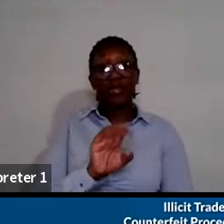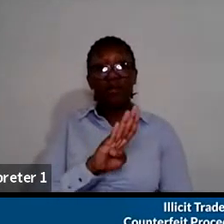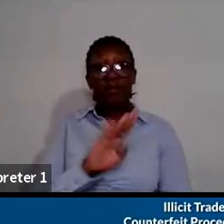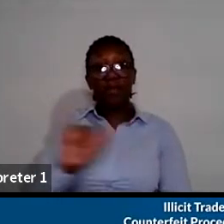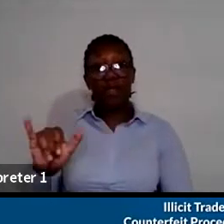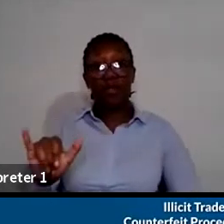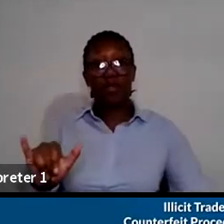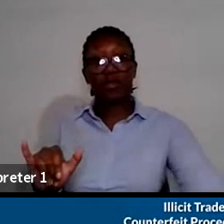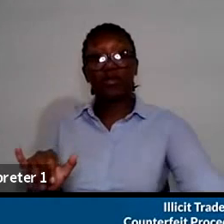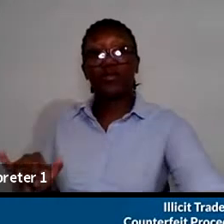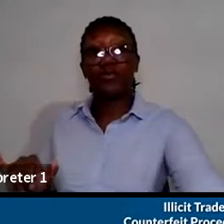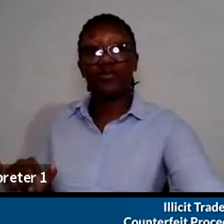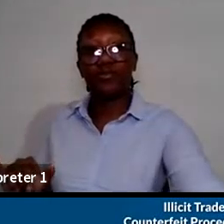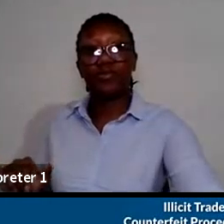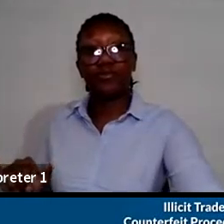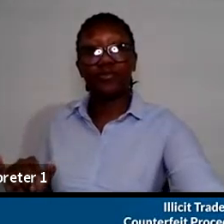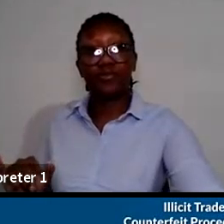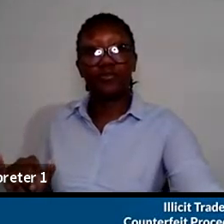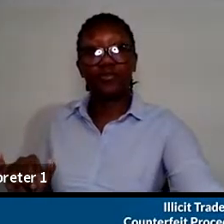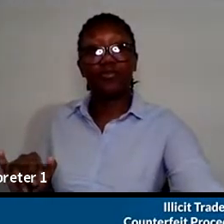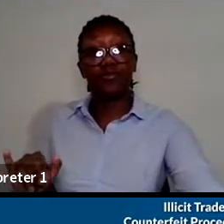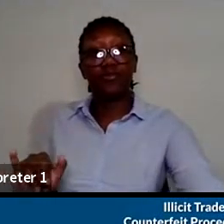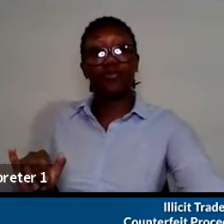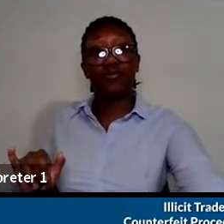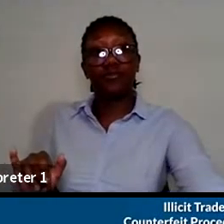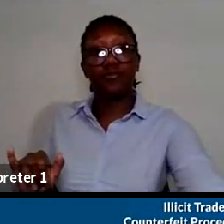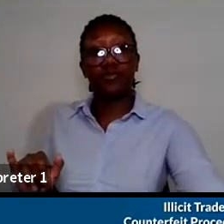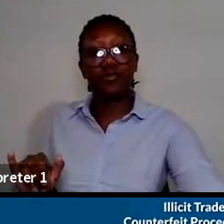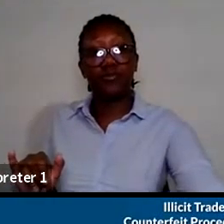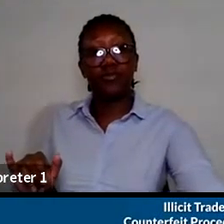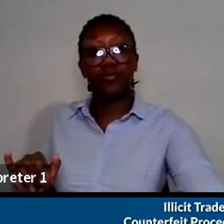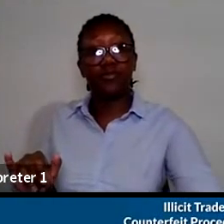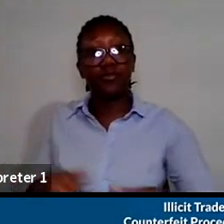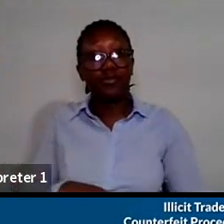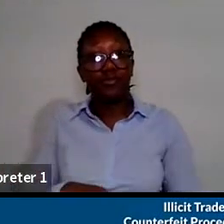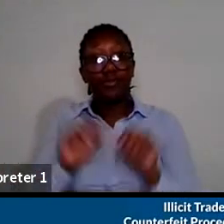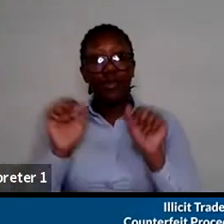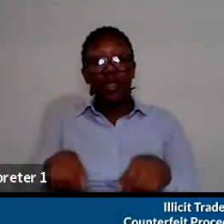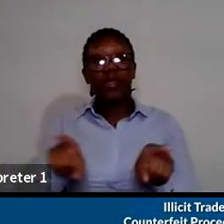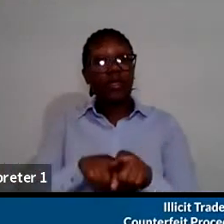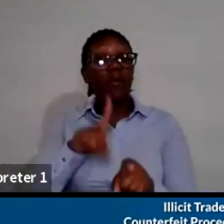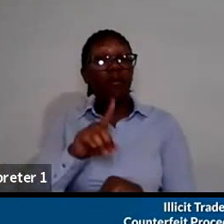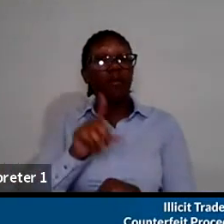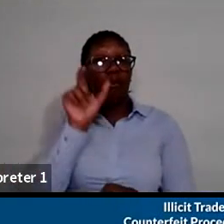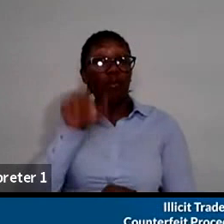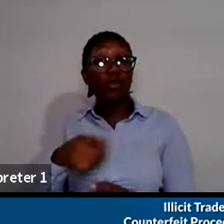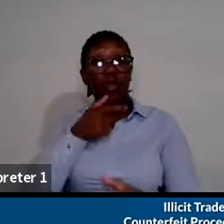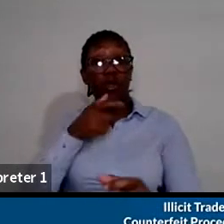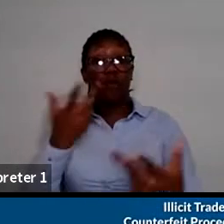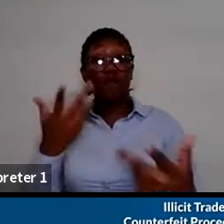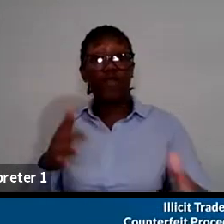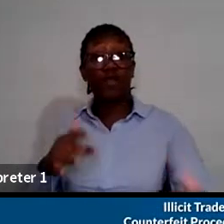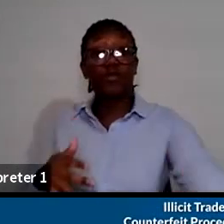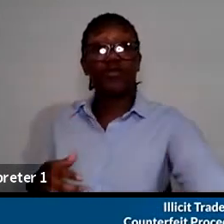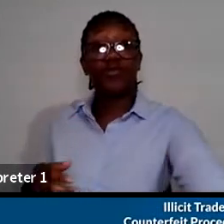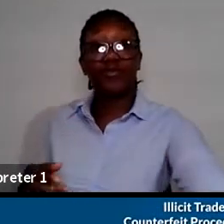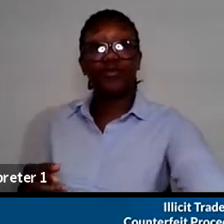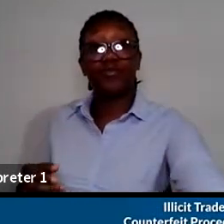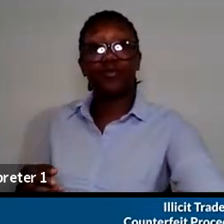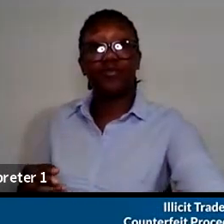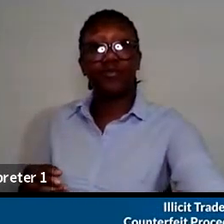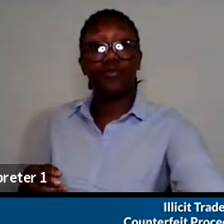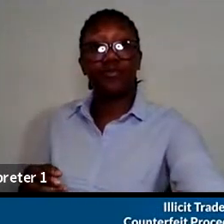industry on its knees for survival. That is a comment from Francois. The next comment also